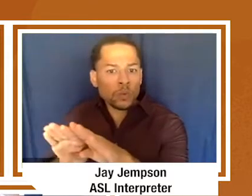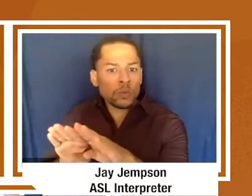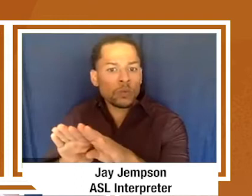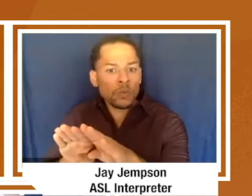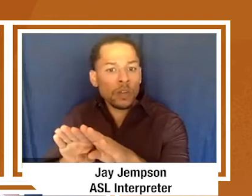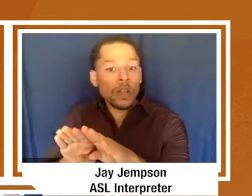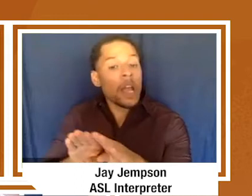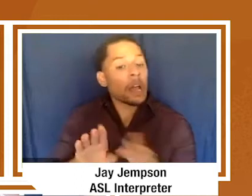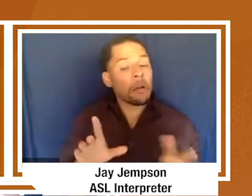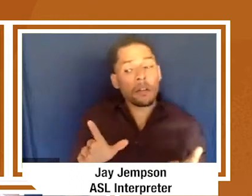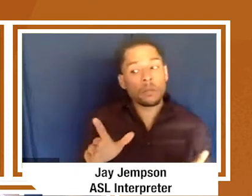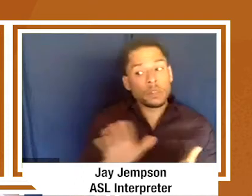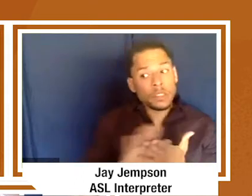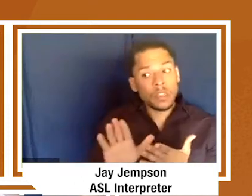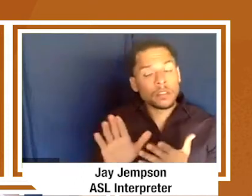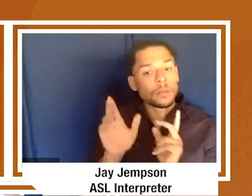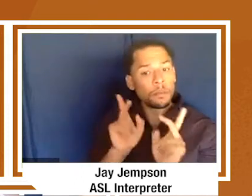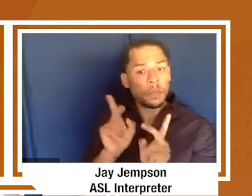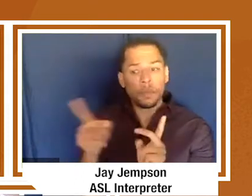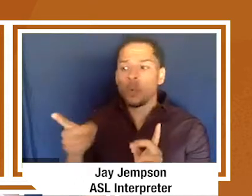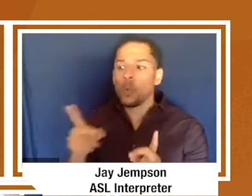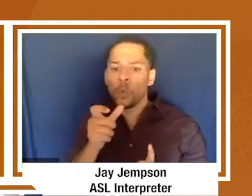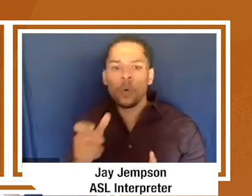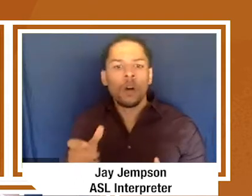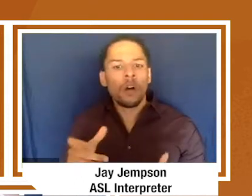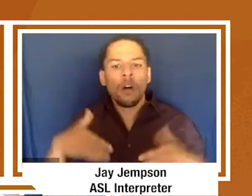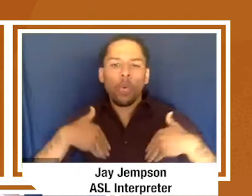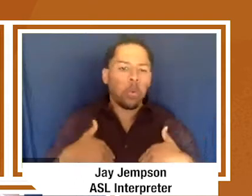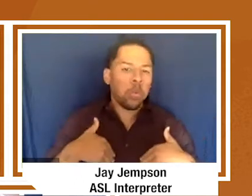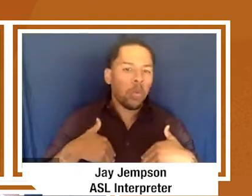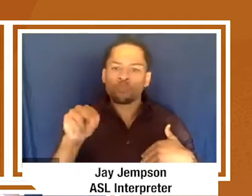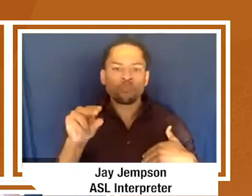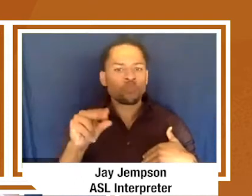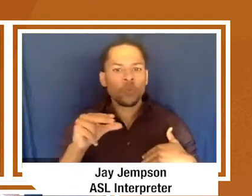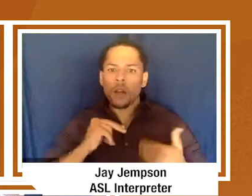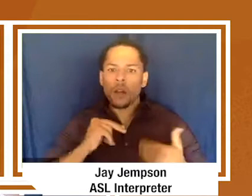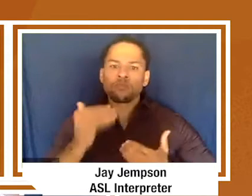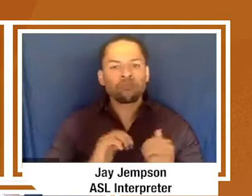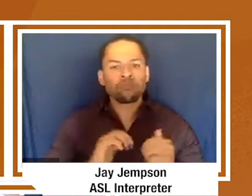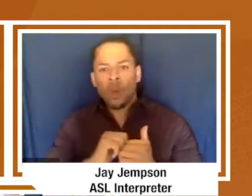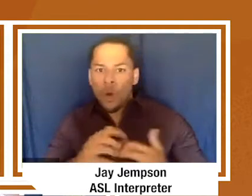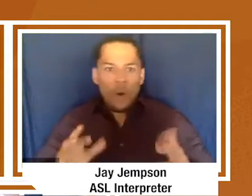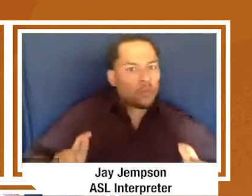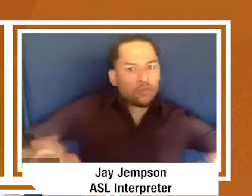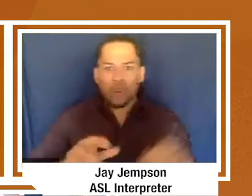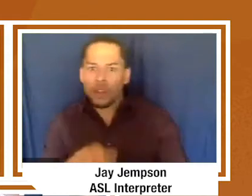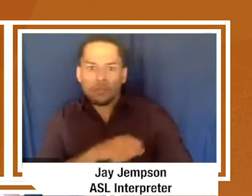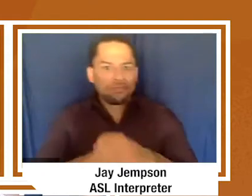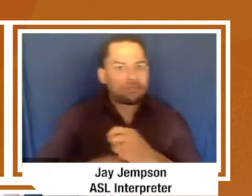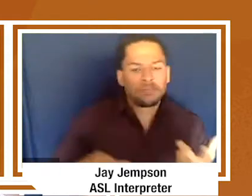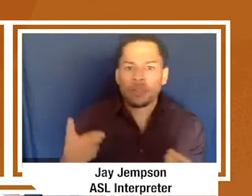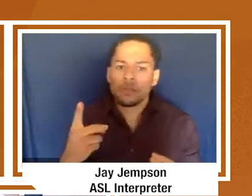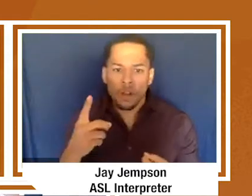that some people stepped up and took charge and tried to help that industry. One of those being IABD. So I'm looking back at Denise again, because we had